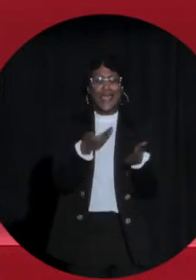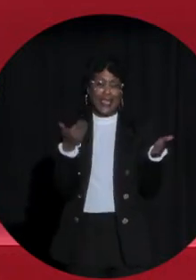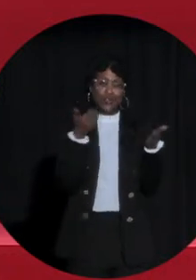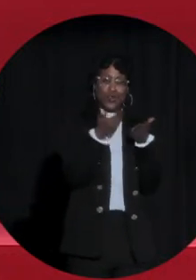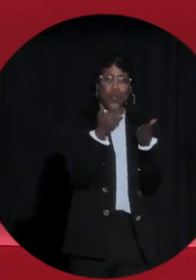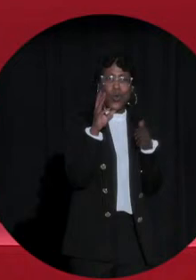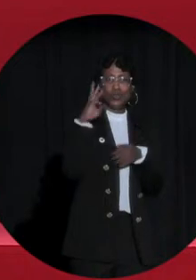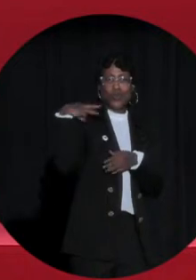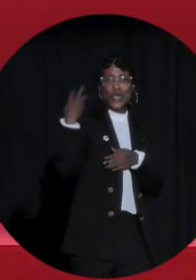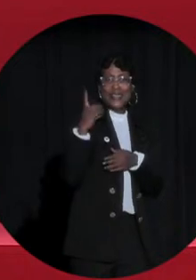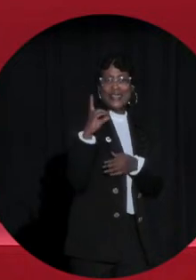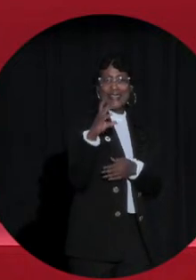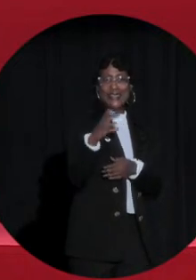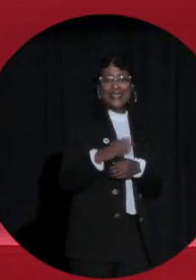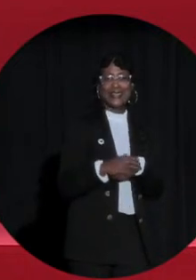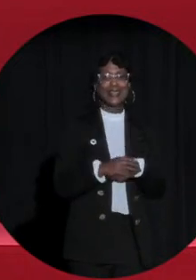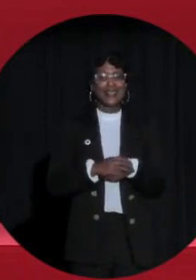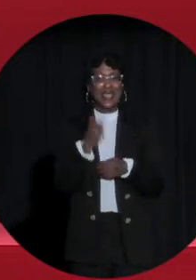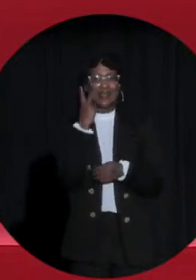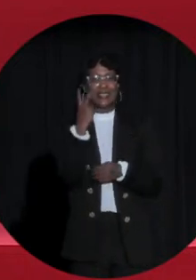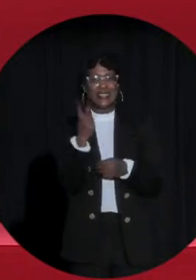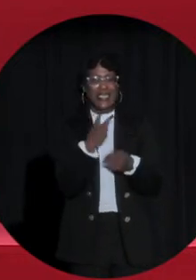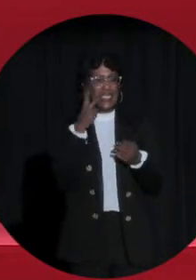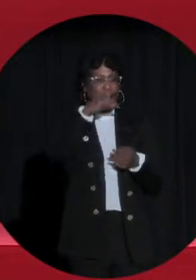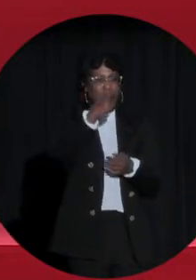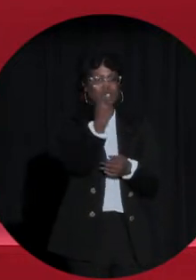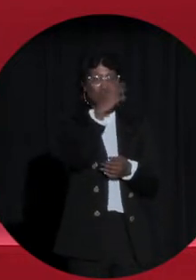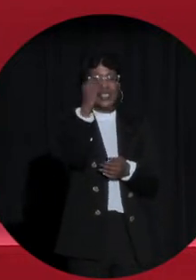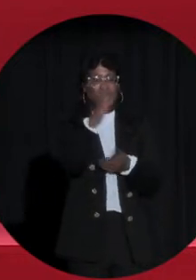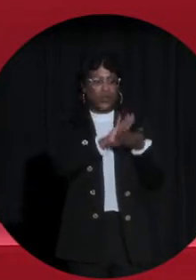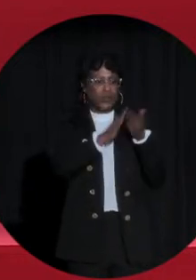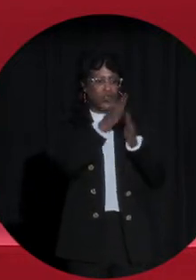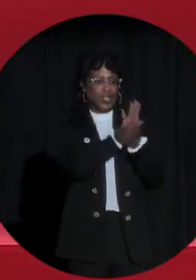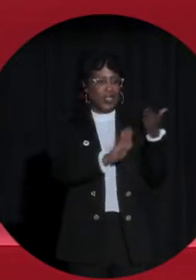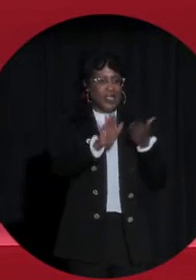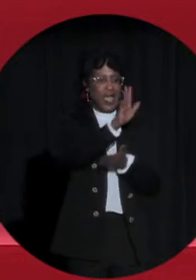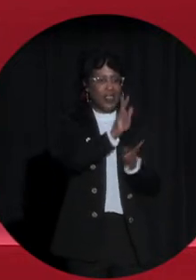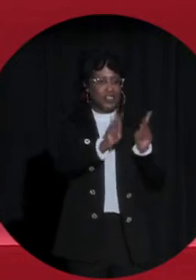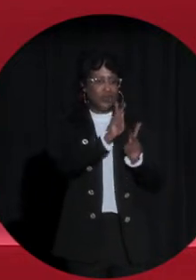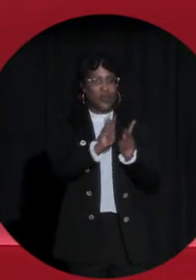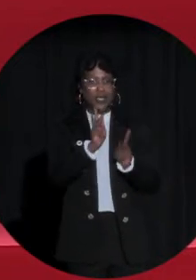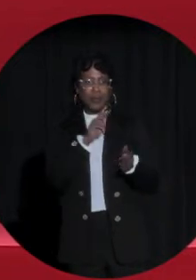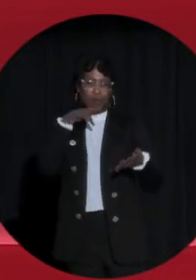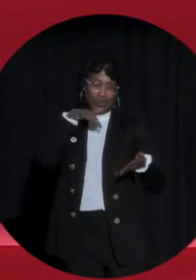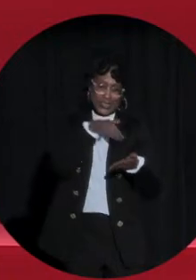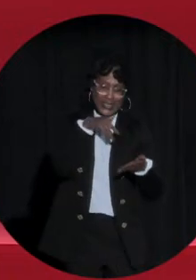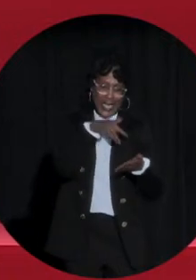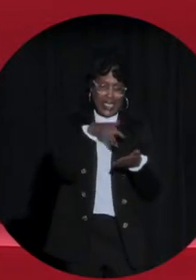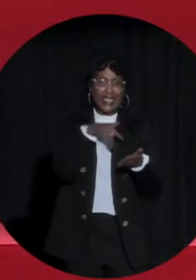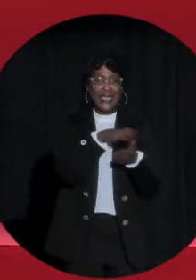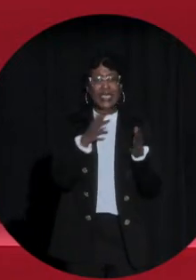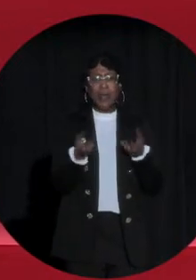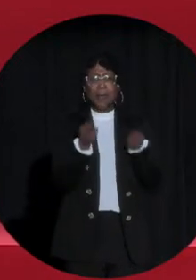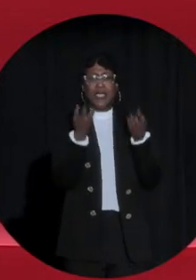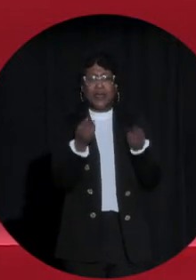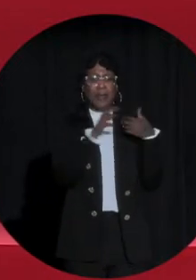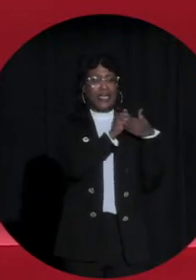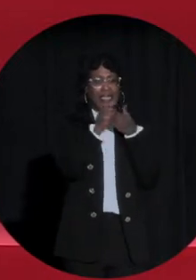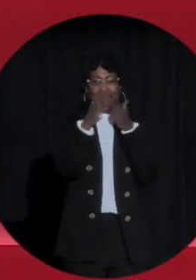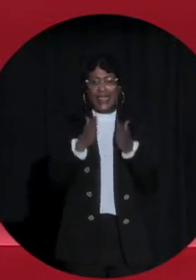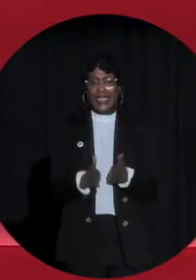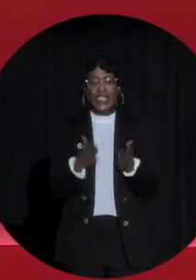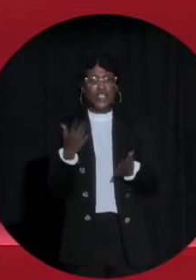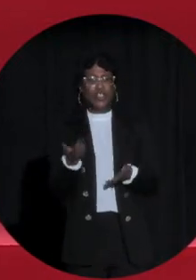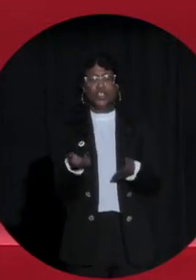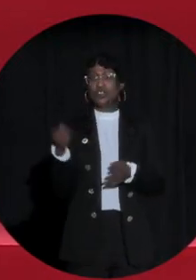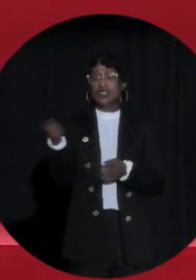County that people study, a place where urban planners, mayors, educators, and leaders come to understand how we built something so